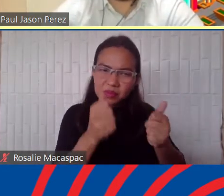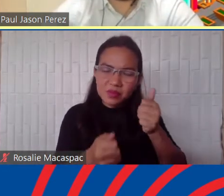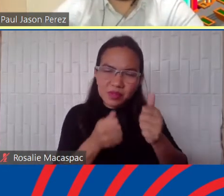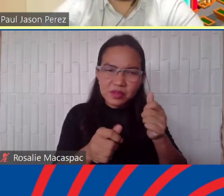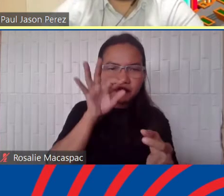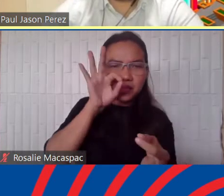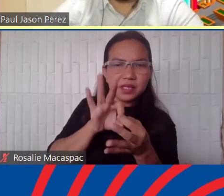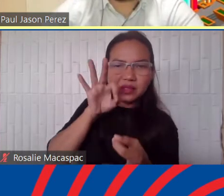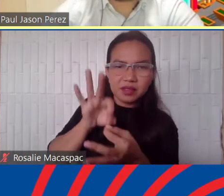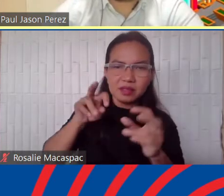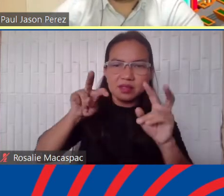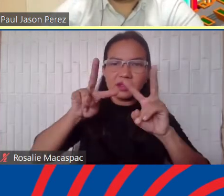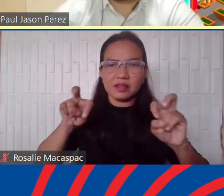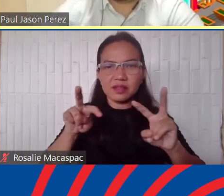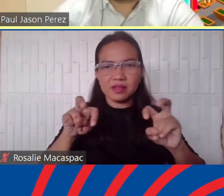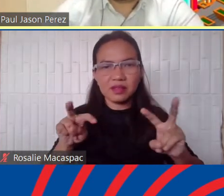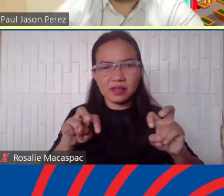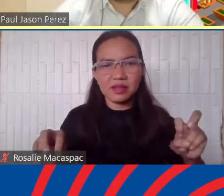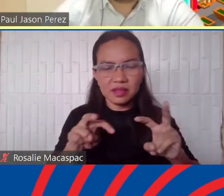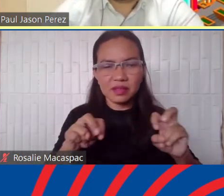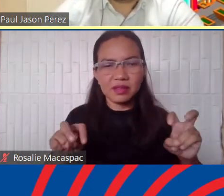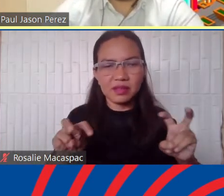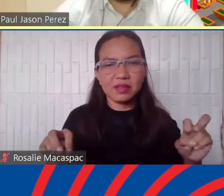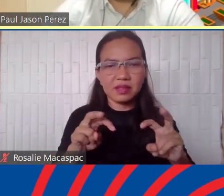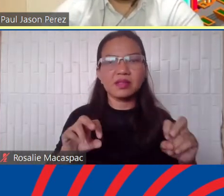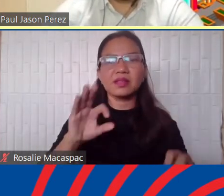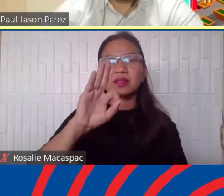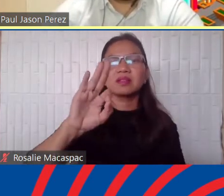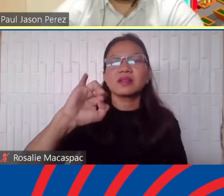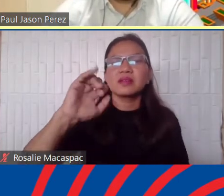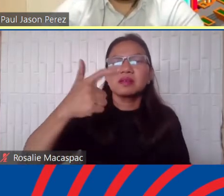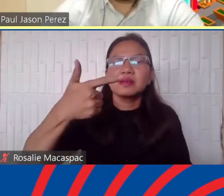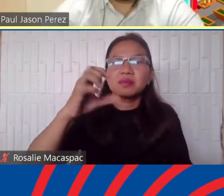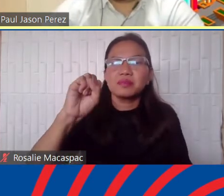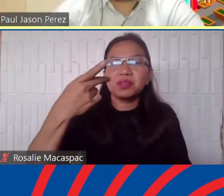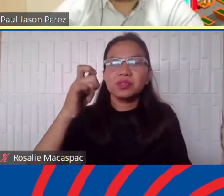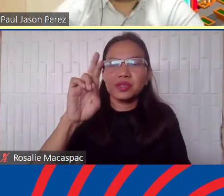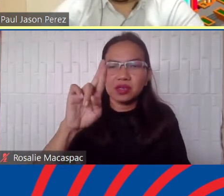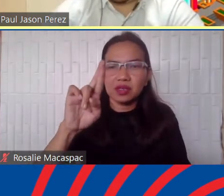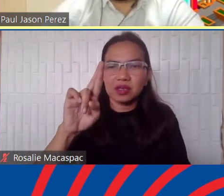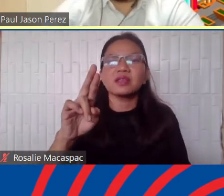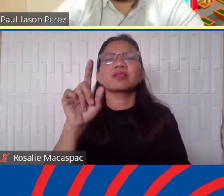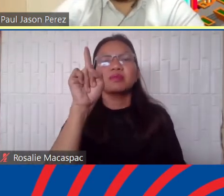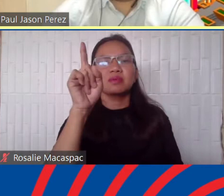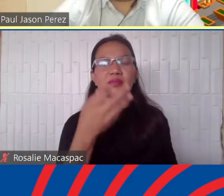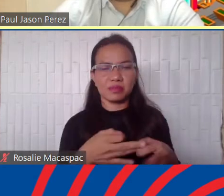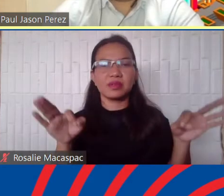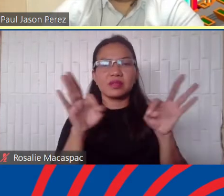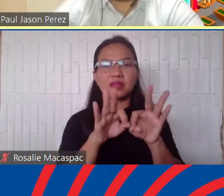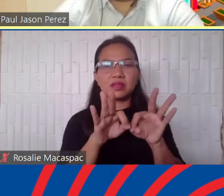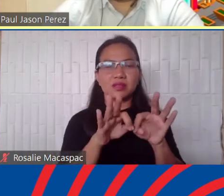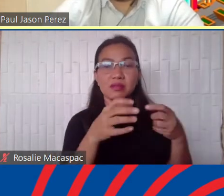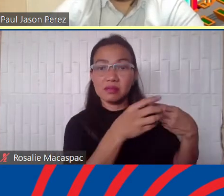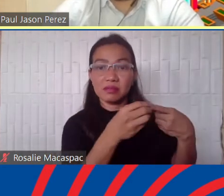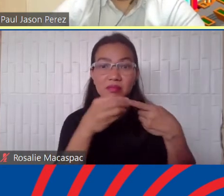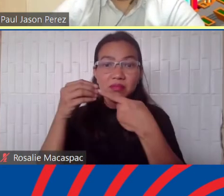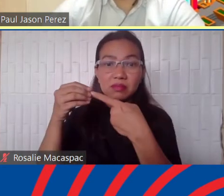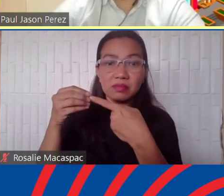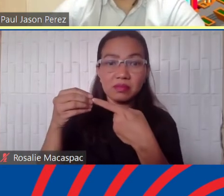search. So Figshare is one. Another one that I like is